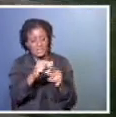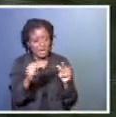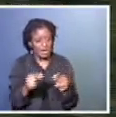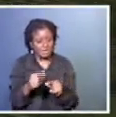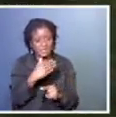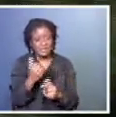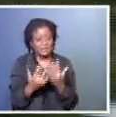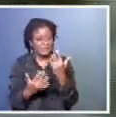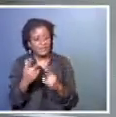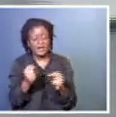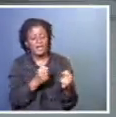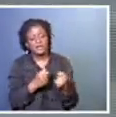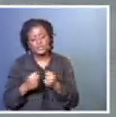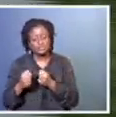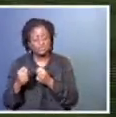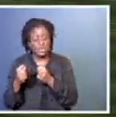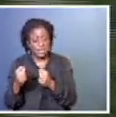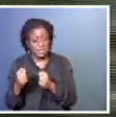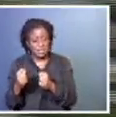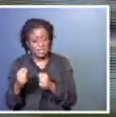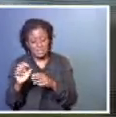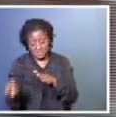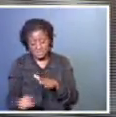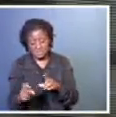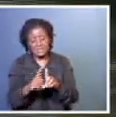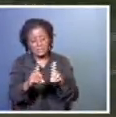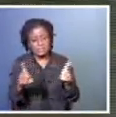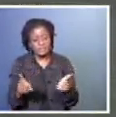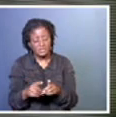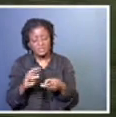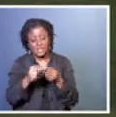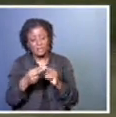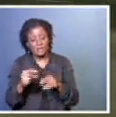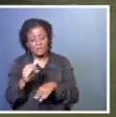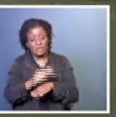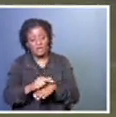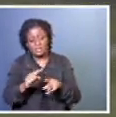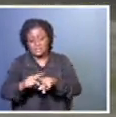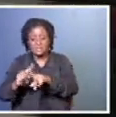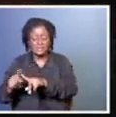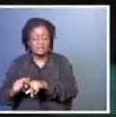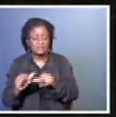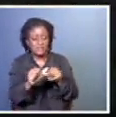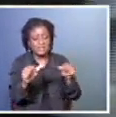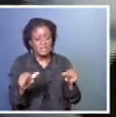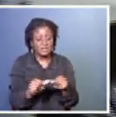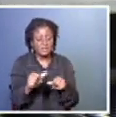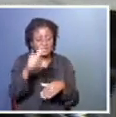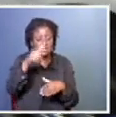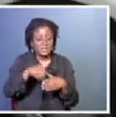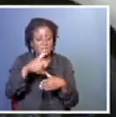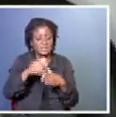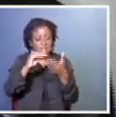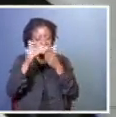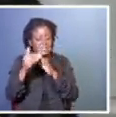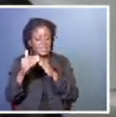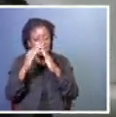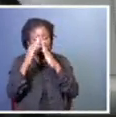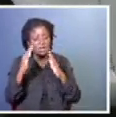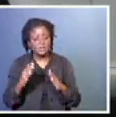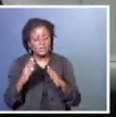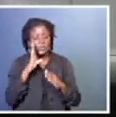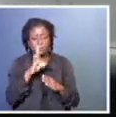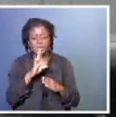Trail subdivision, as well as a number of lots on scattered sites in the inner city. These houses will be constructed by our